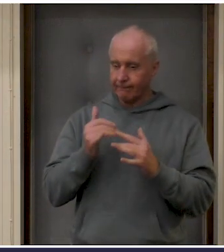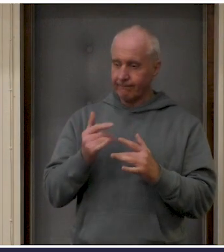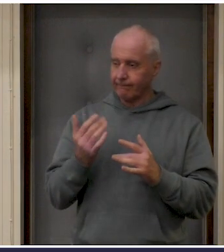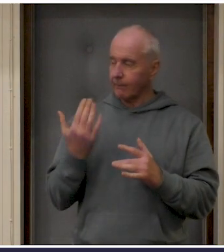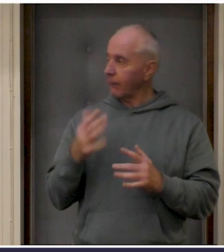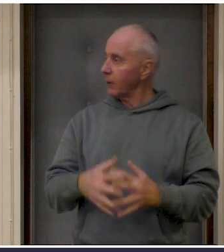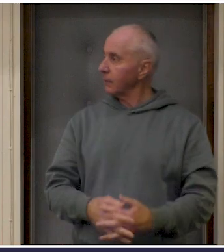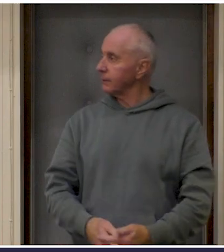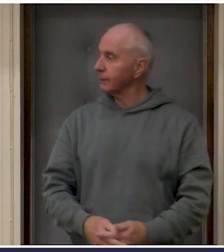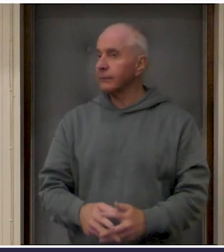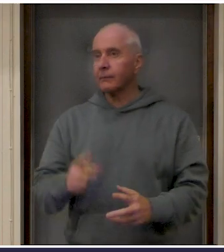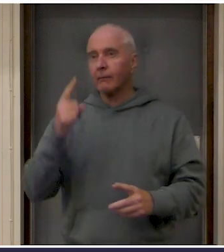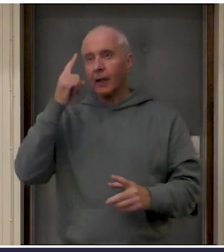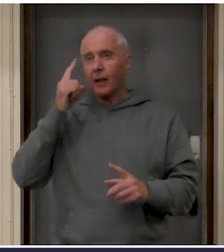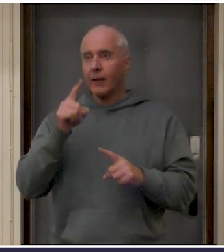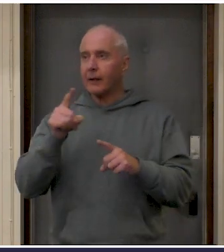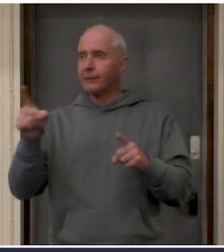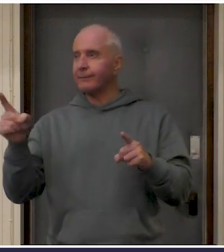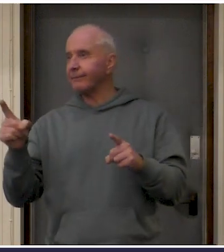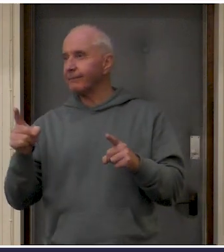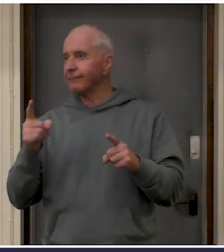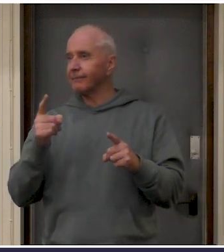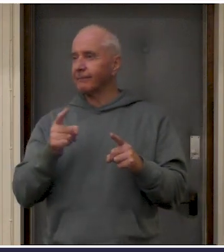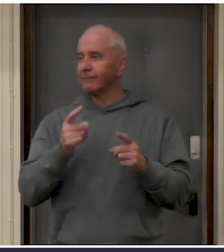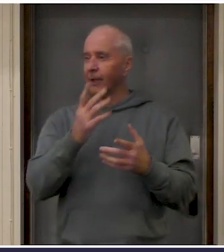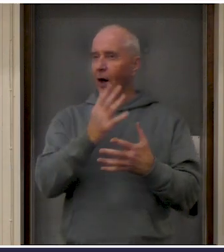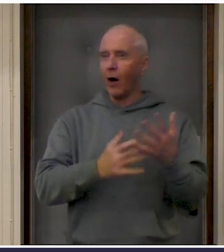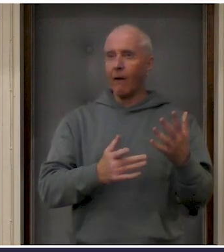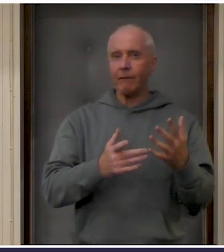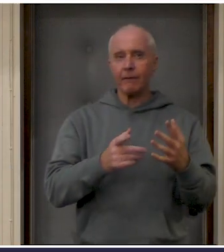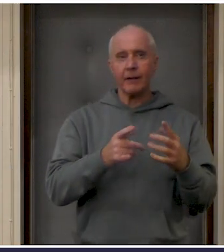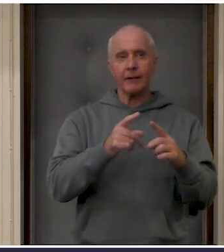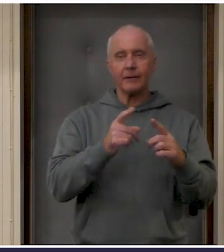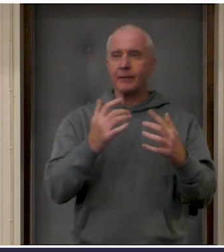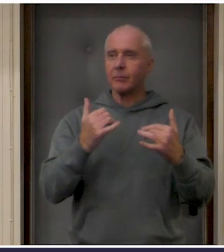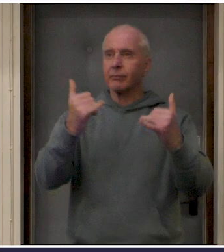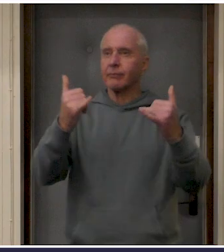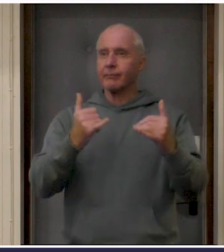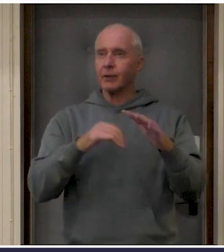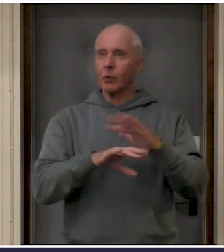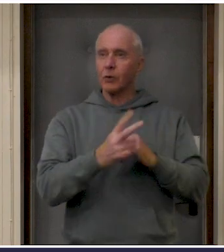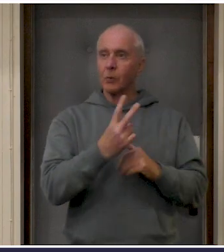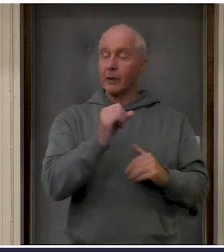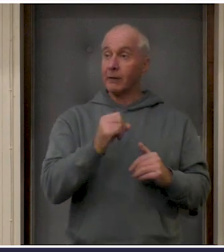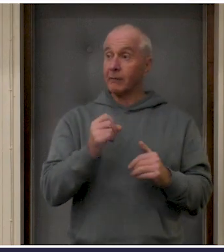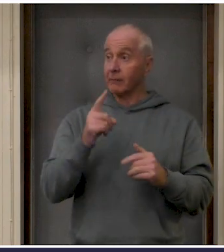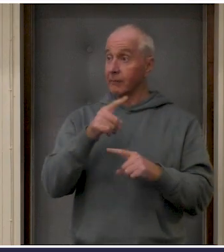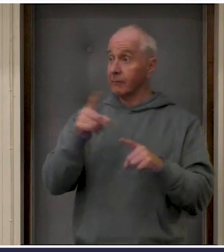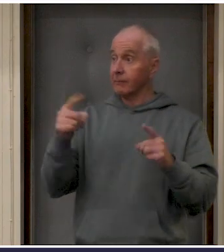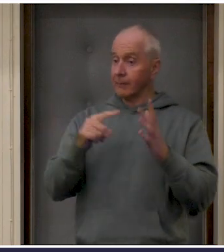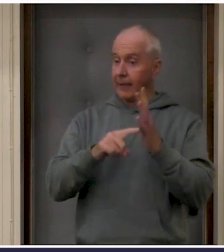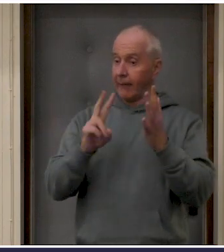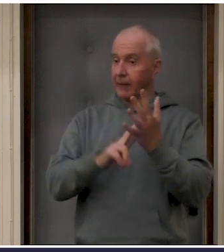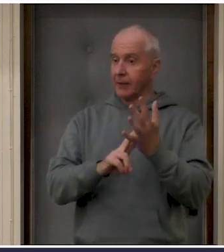I think half the room looks to be about under 20, so believe it or not, TV used to look like